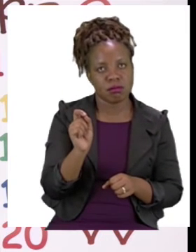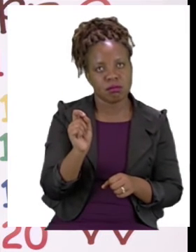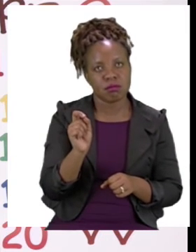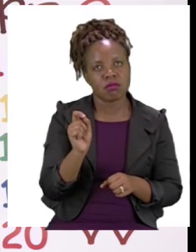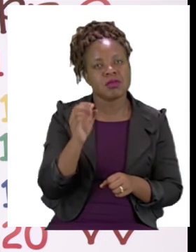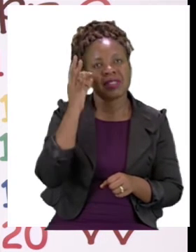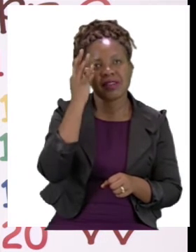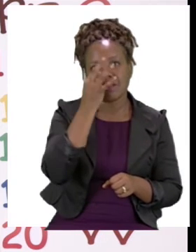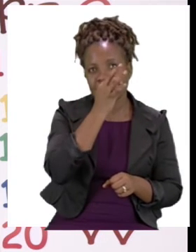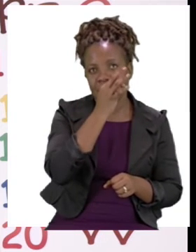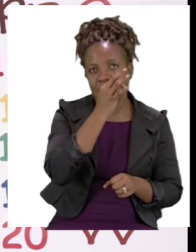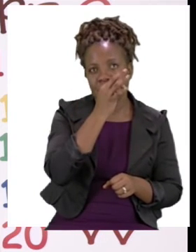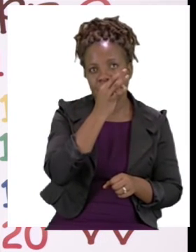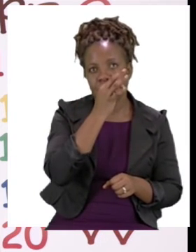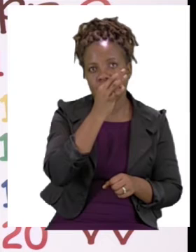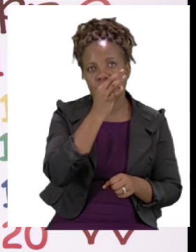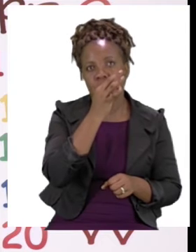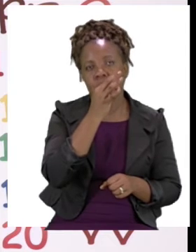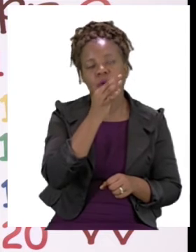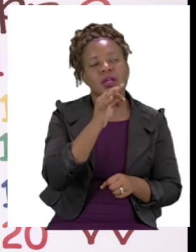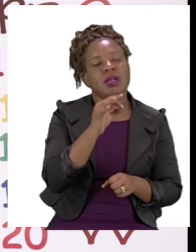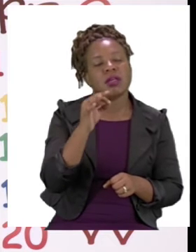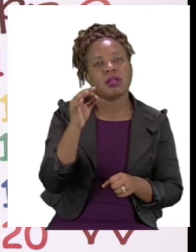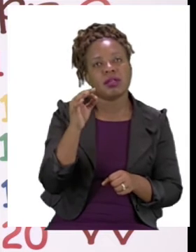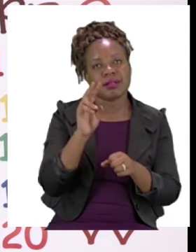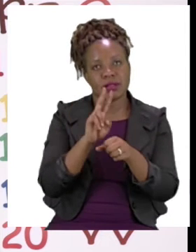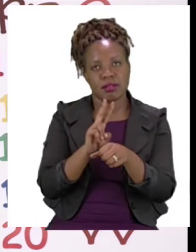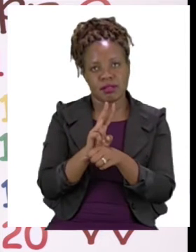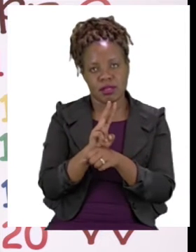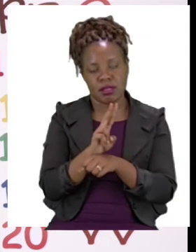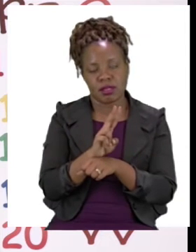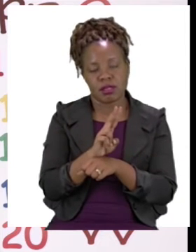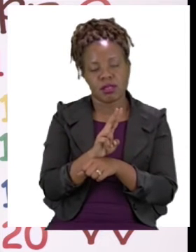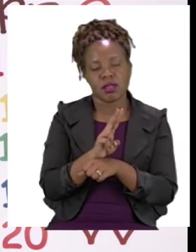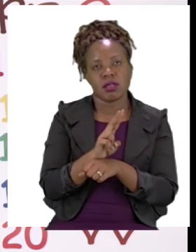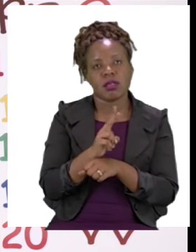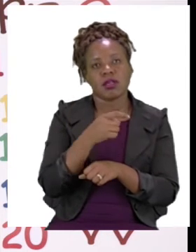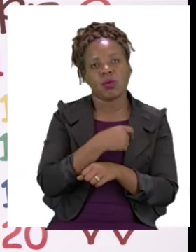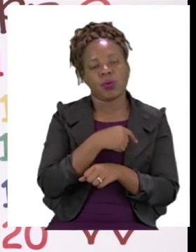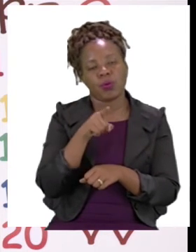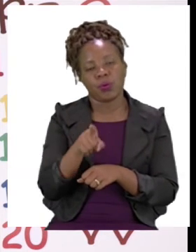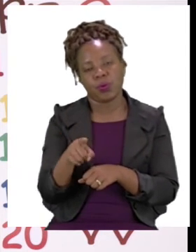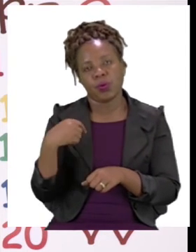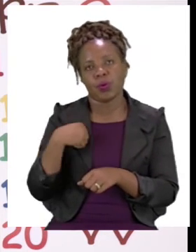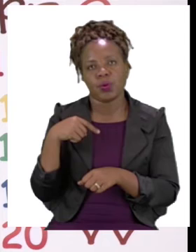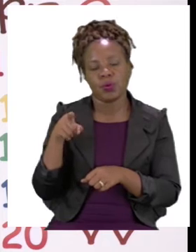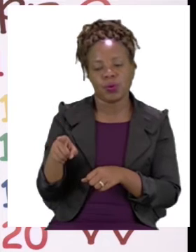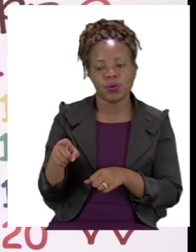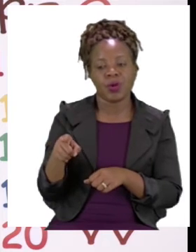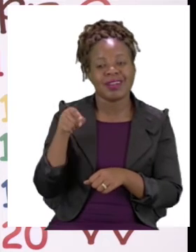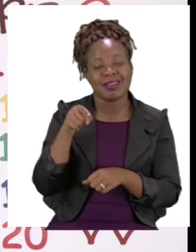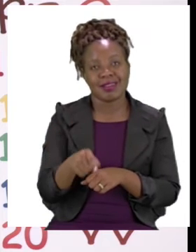has he, she, or it. But if it is for any of these words,